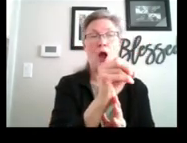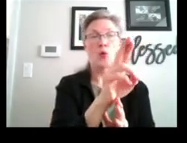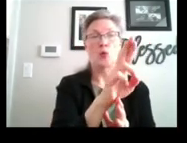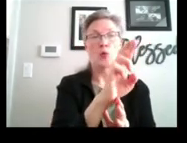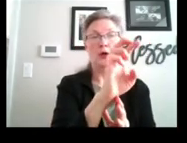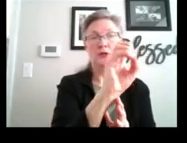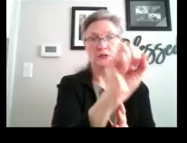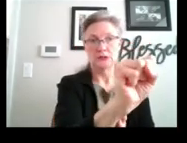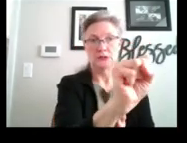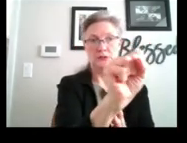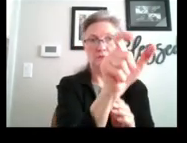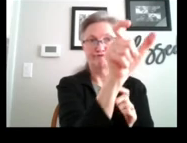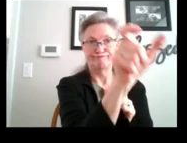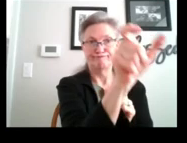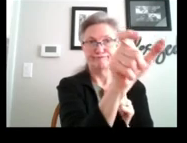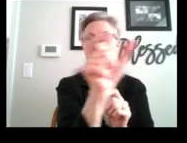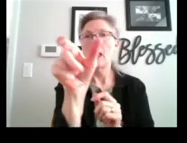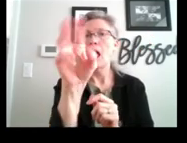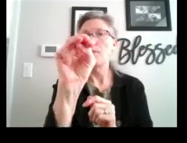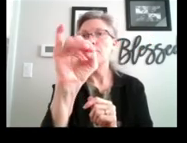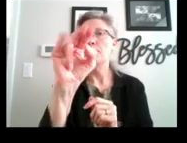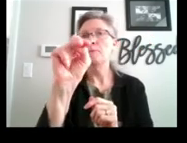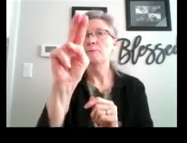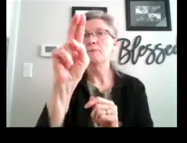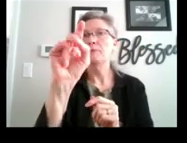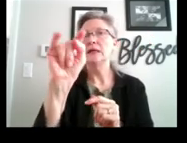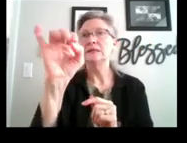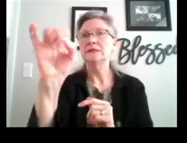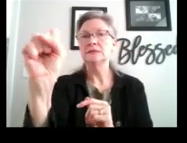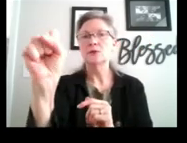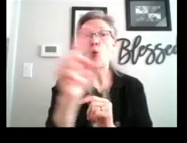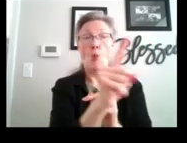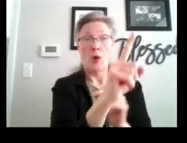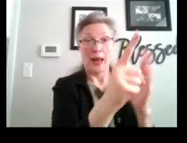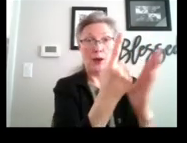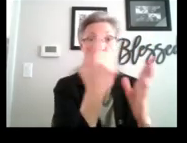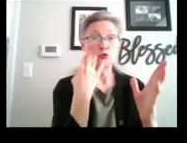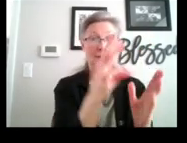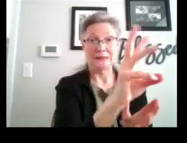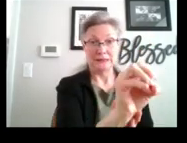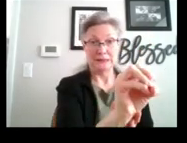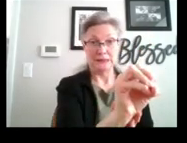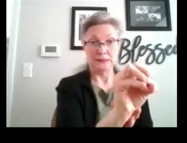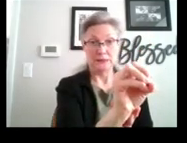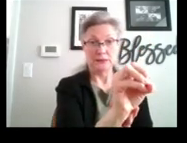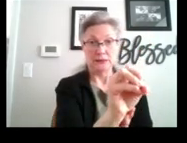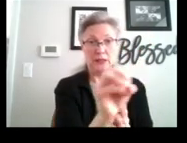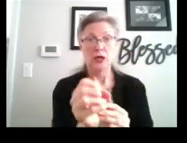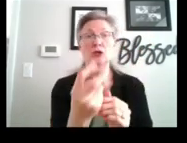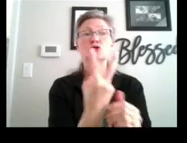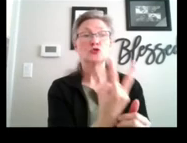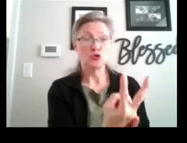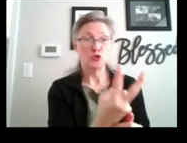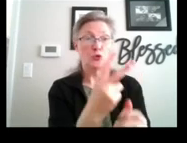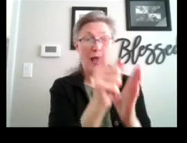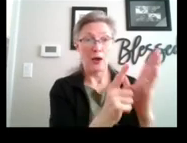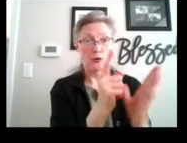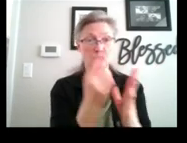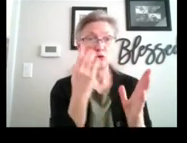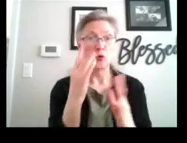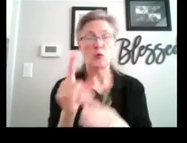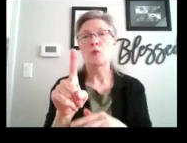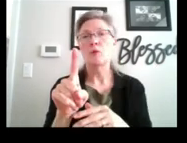and minutes on the other. In 1 hour, you guys already know that there are 60 minutes. So in 2 hours, then we know